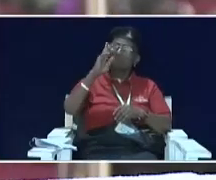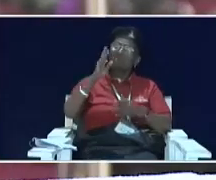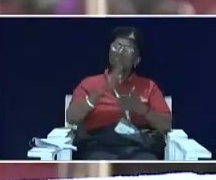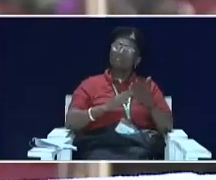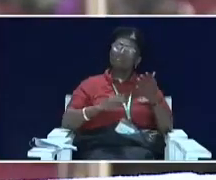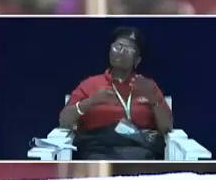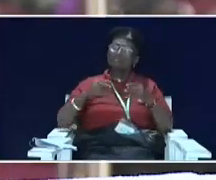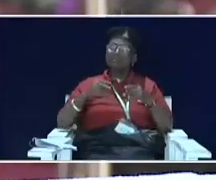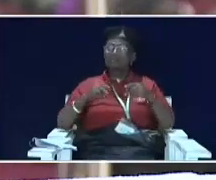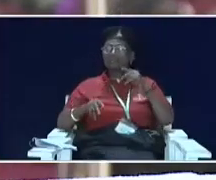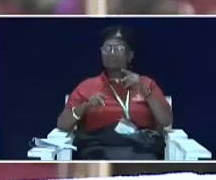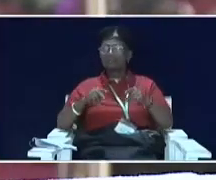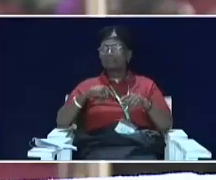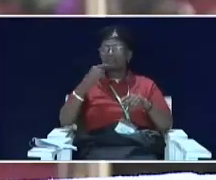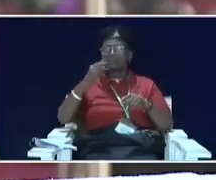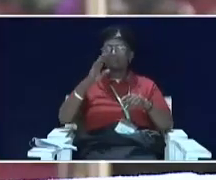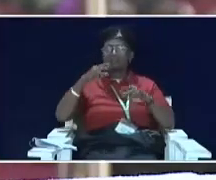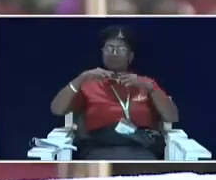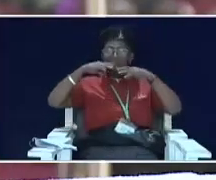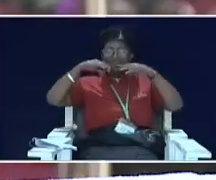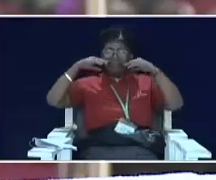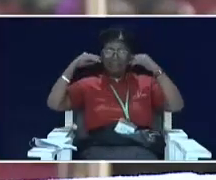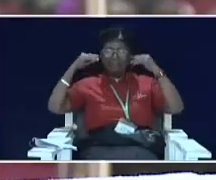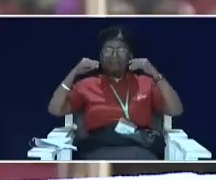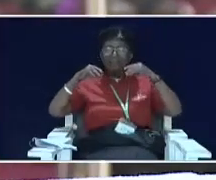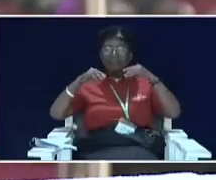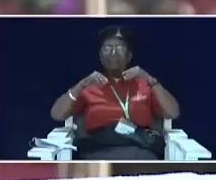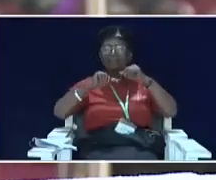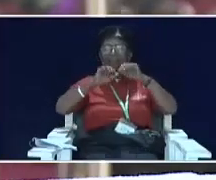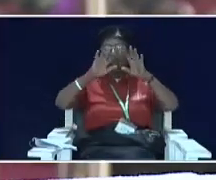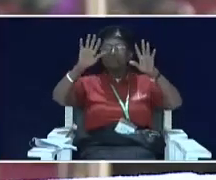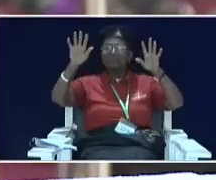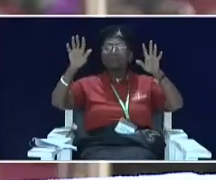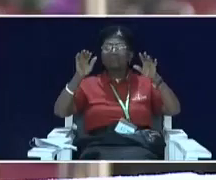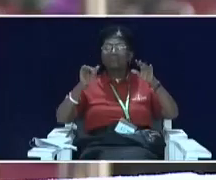who will smile brightly